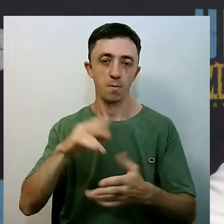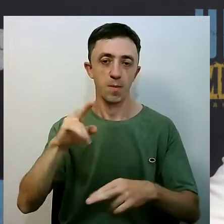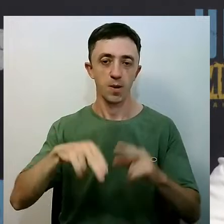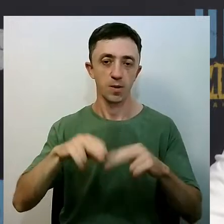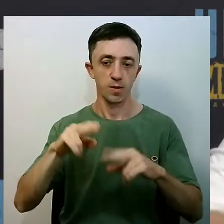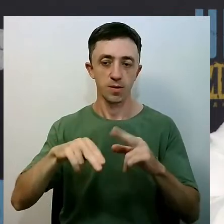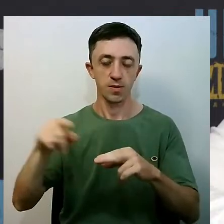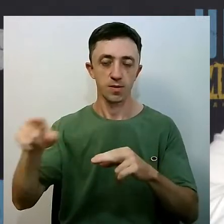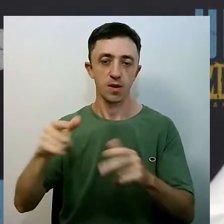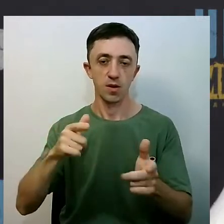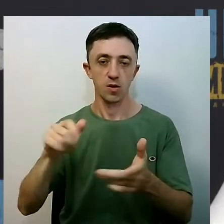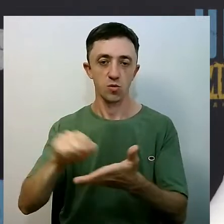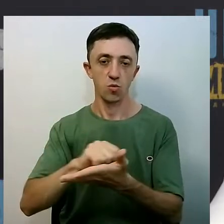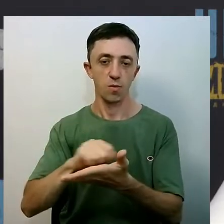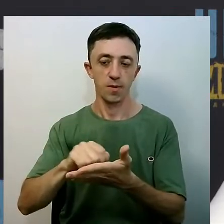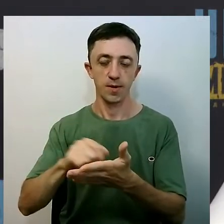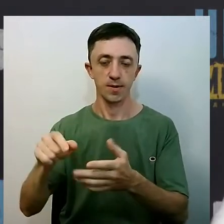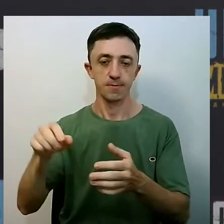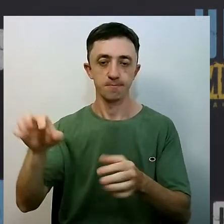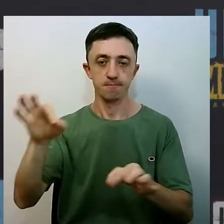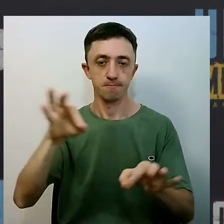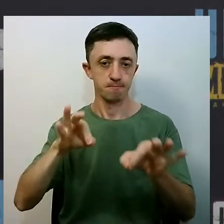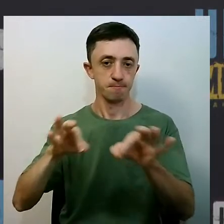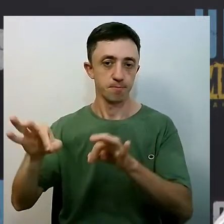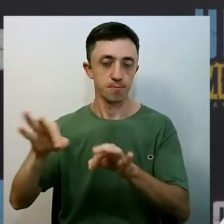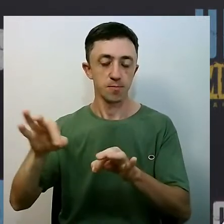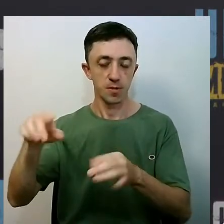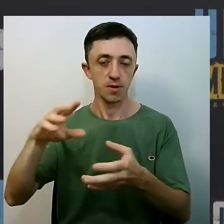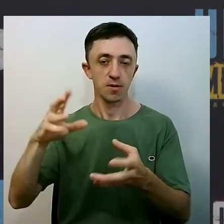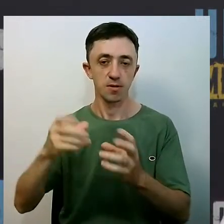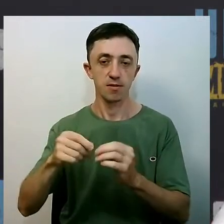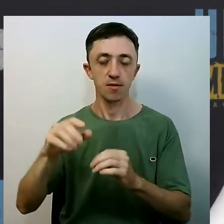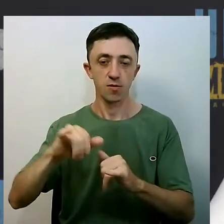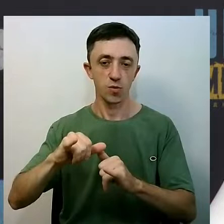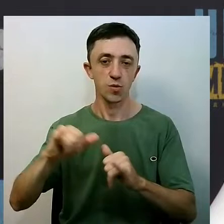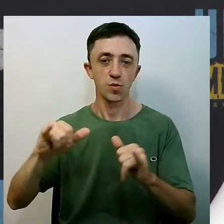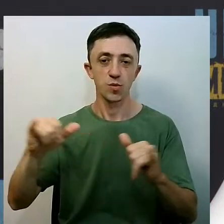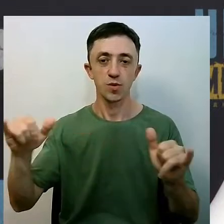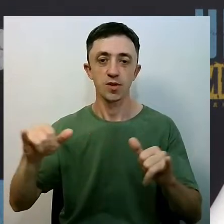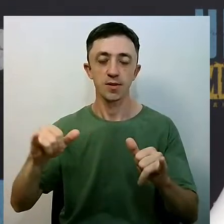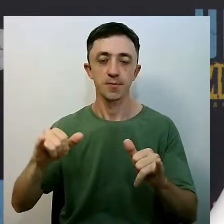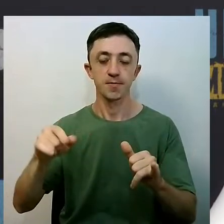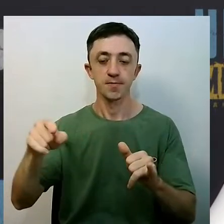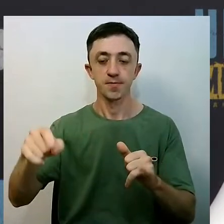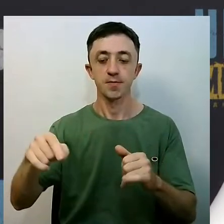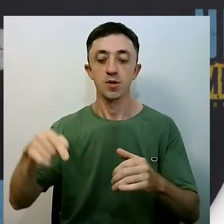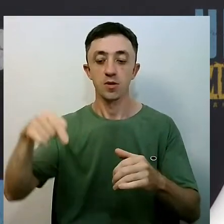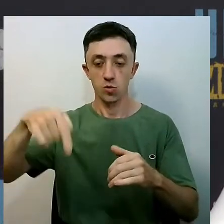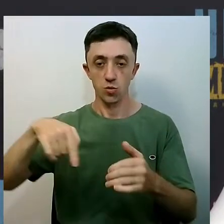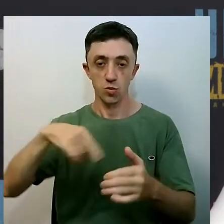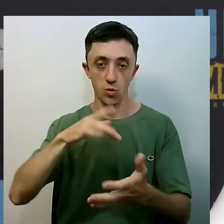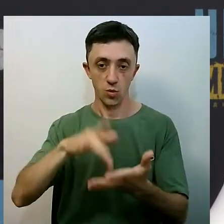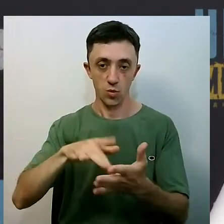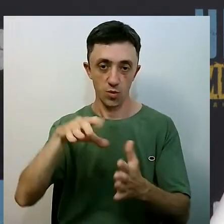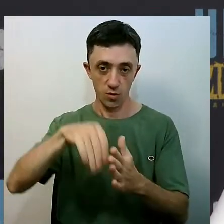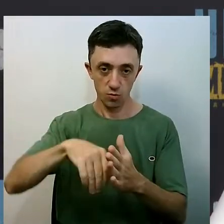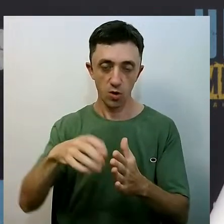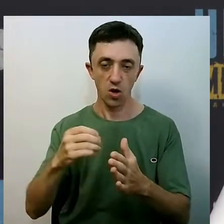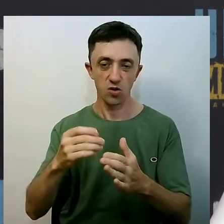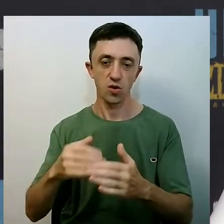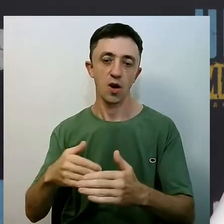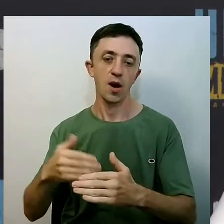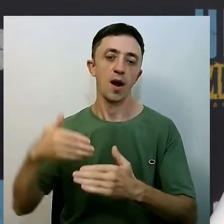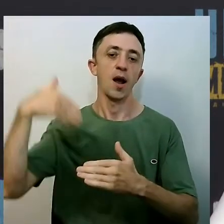but also outside. And they need documents to be able to maintain everything that they